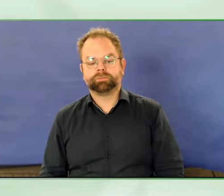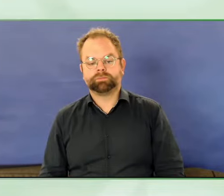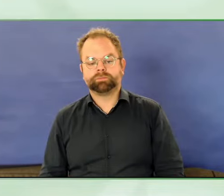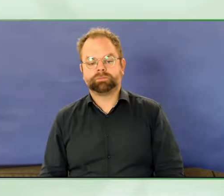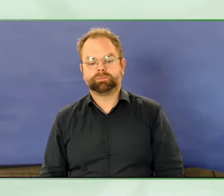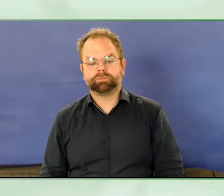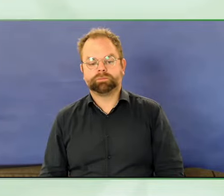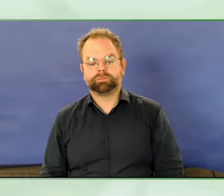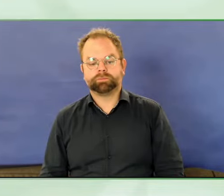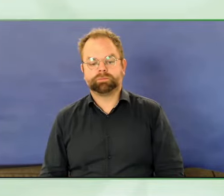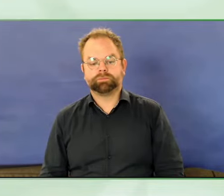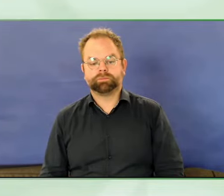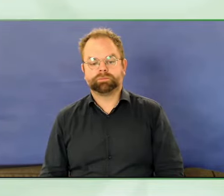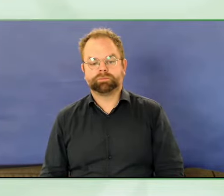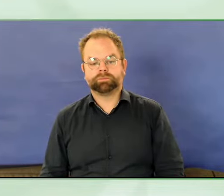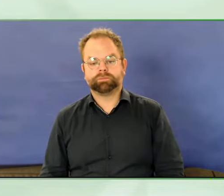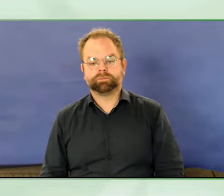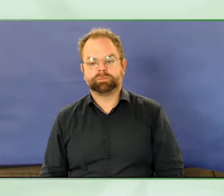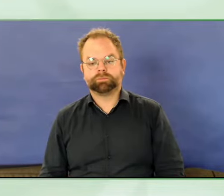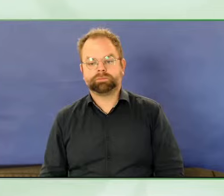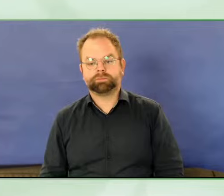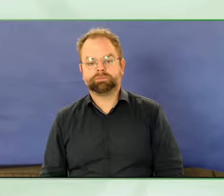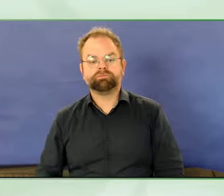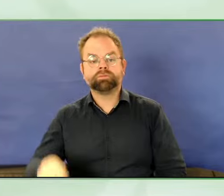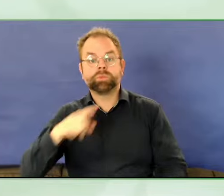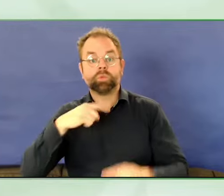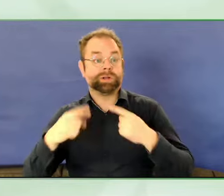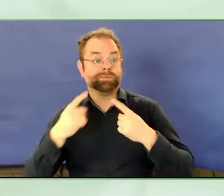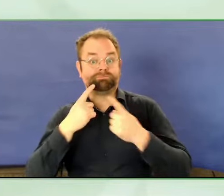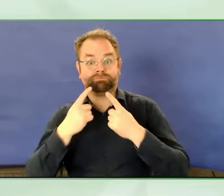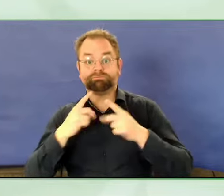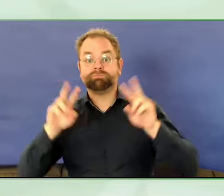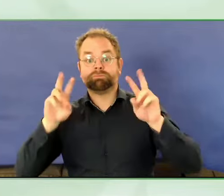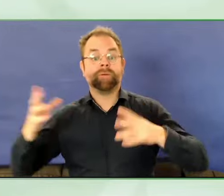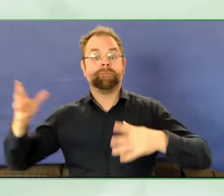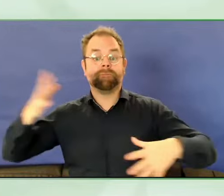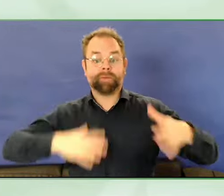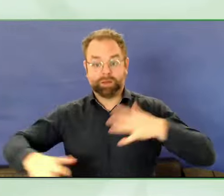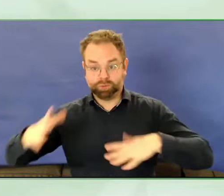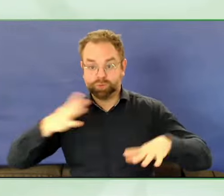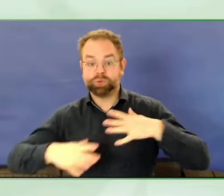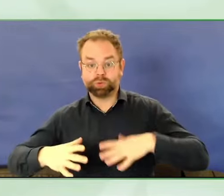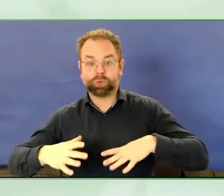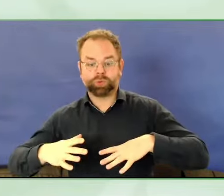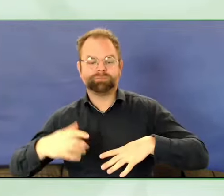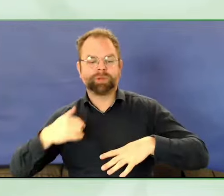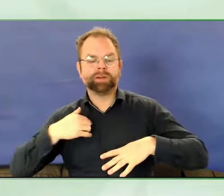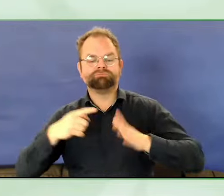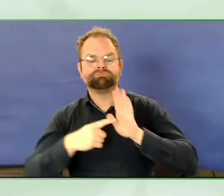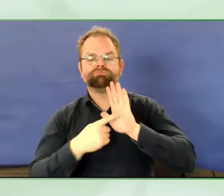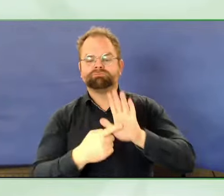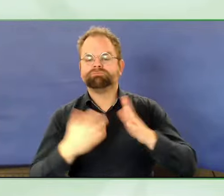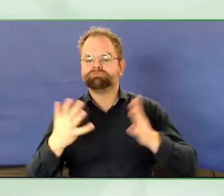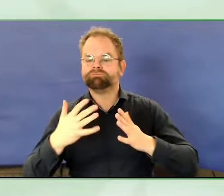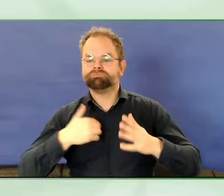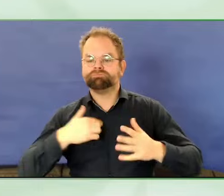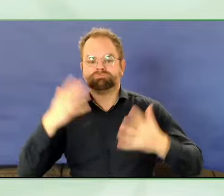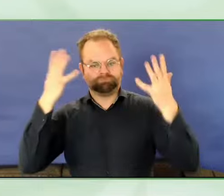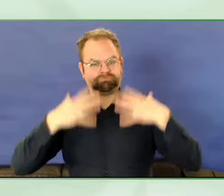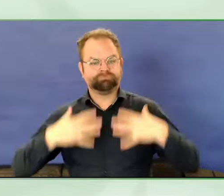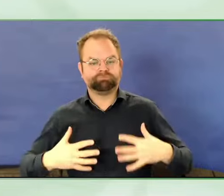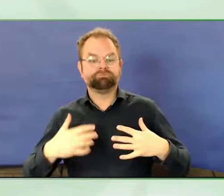blue. And I'm joined by two very beautiful young ladies, Sema and Muroj, who